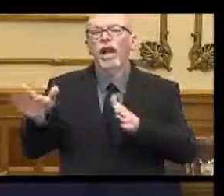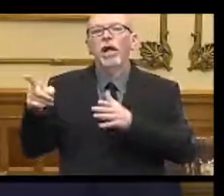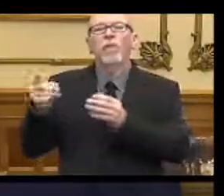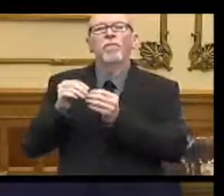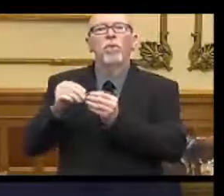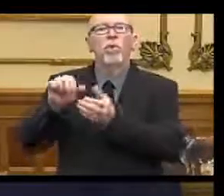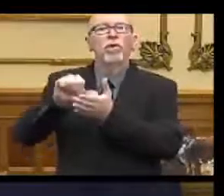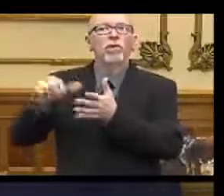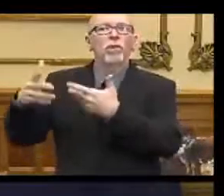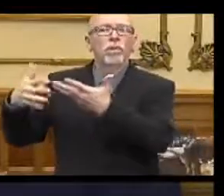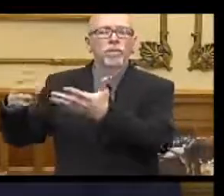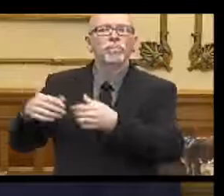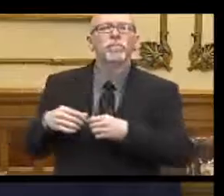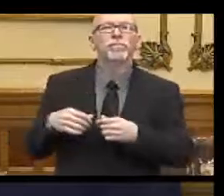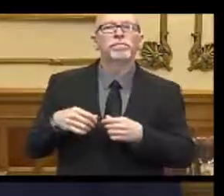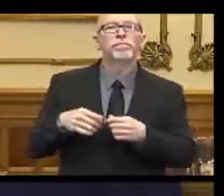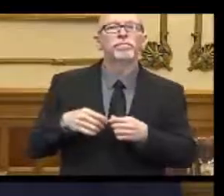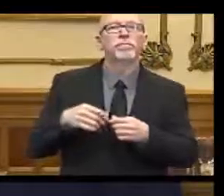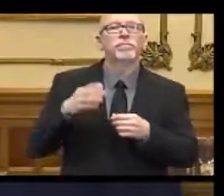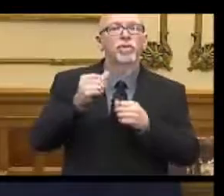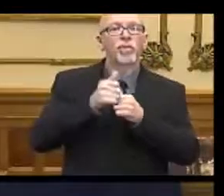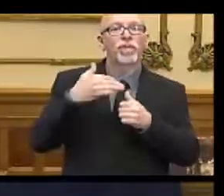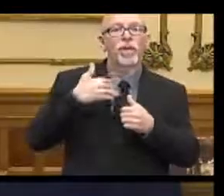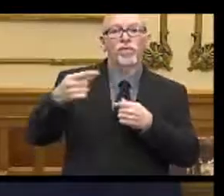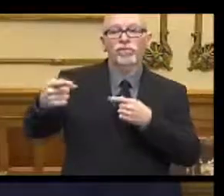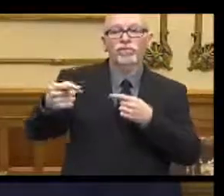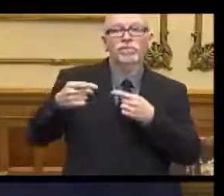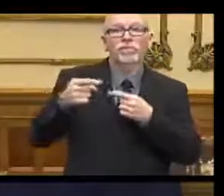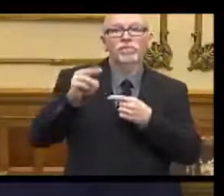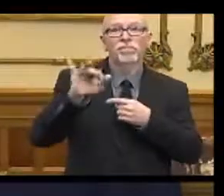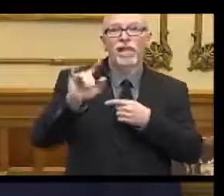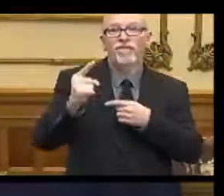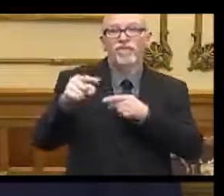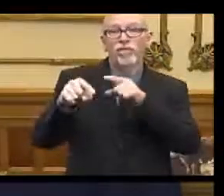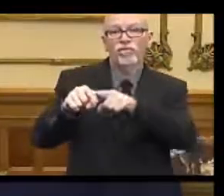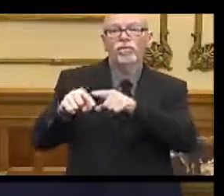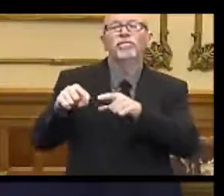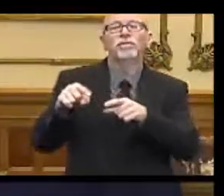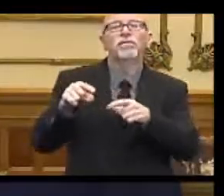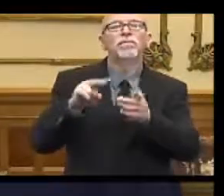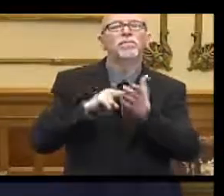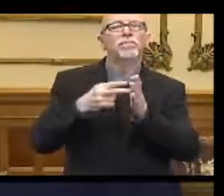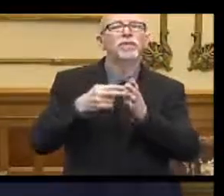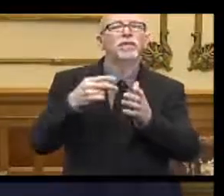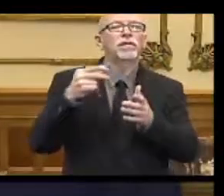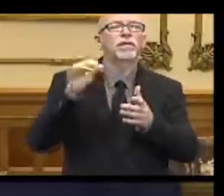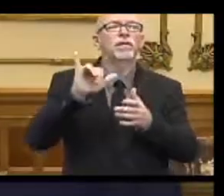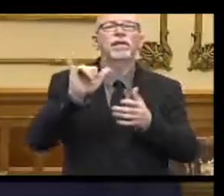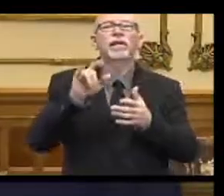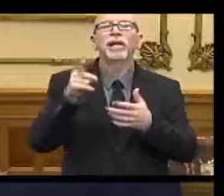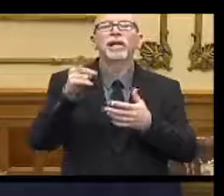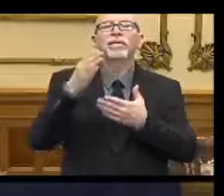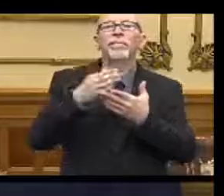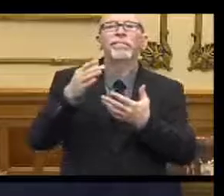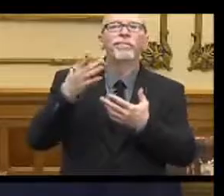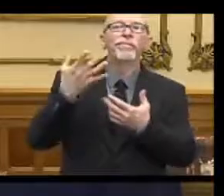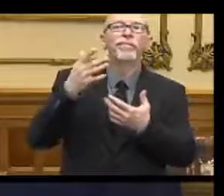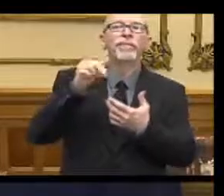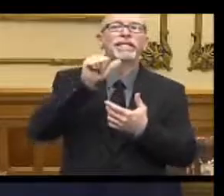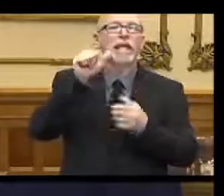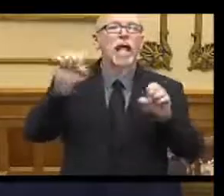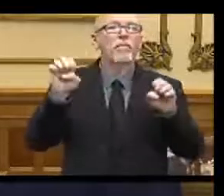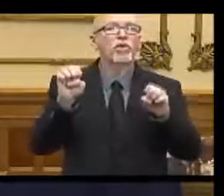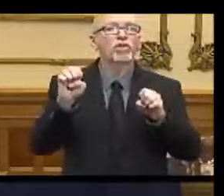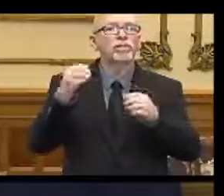shortened duration of the executive order, also items like elective procedures